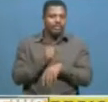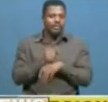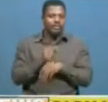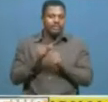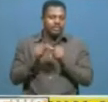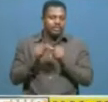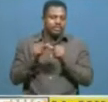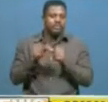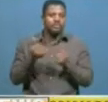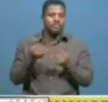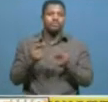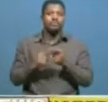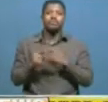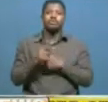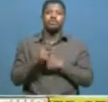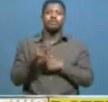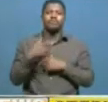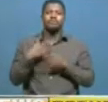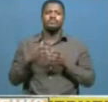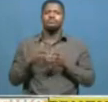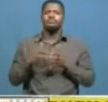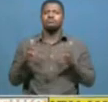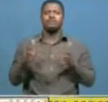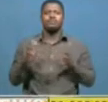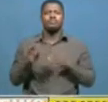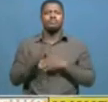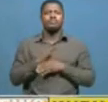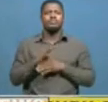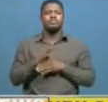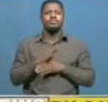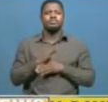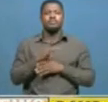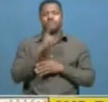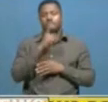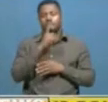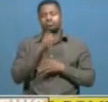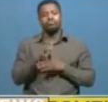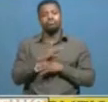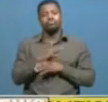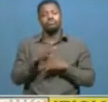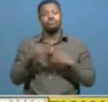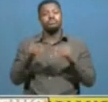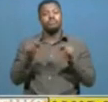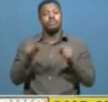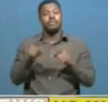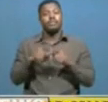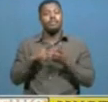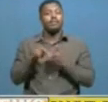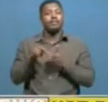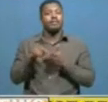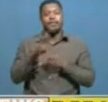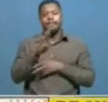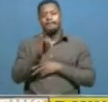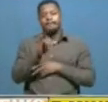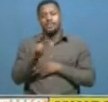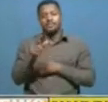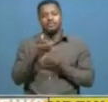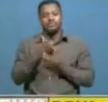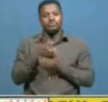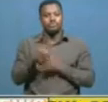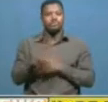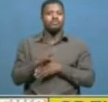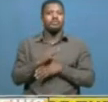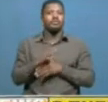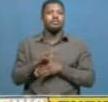perseverance, today she has a sound business. I am able to pay my bills through this business.